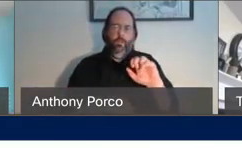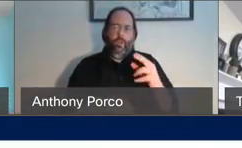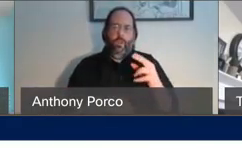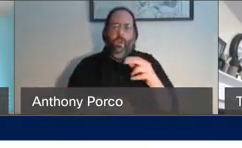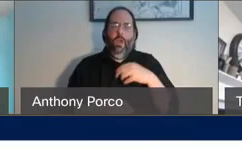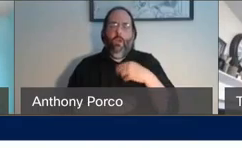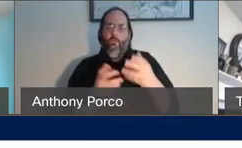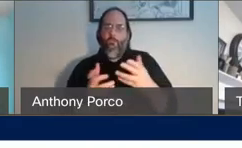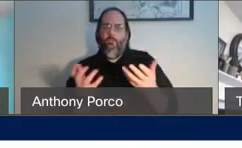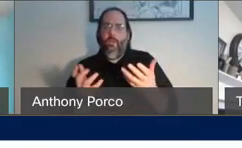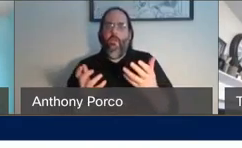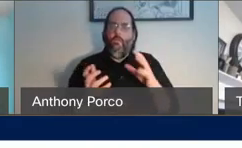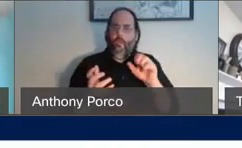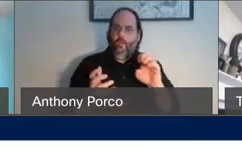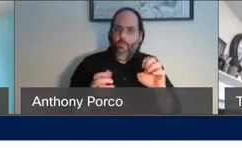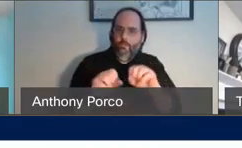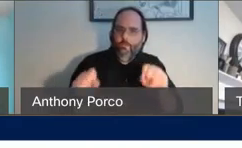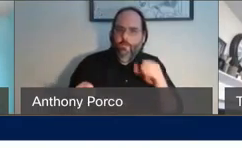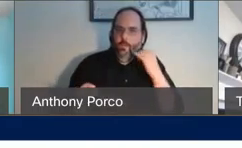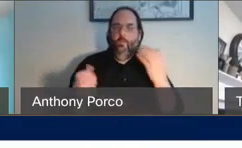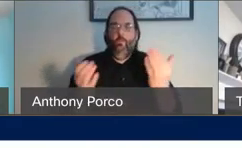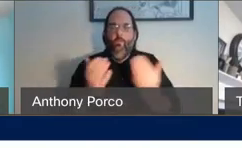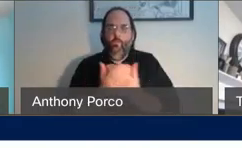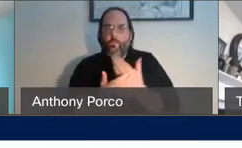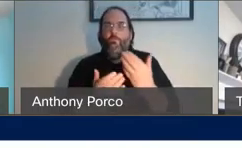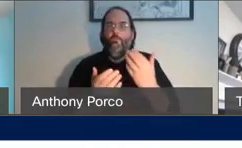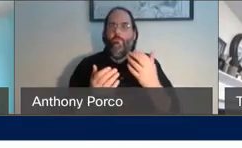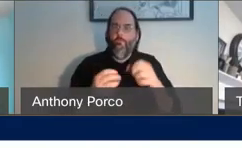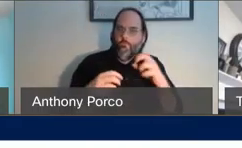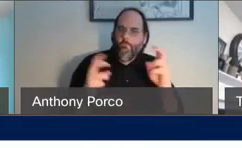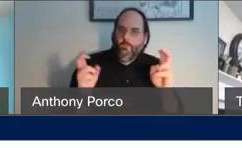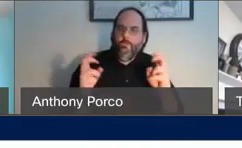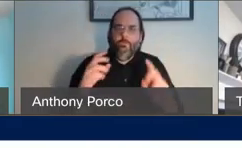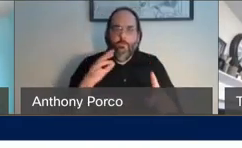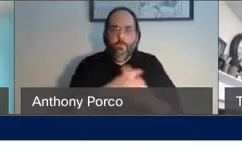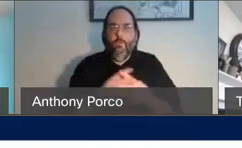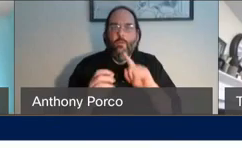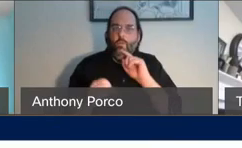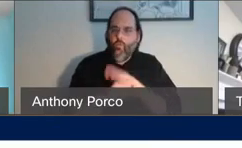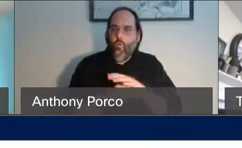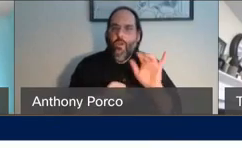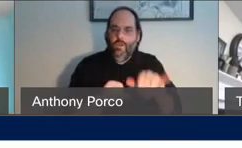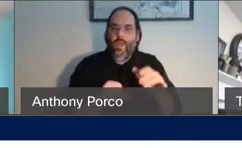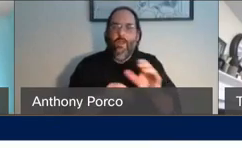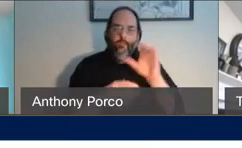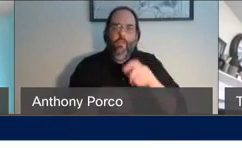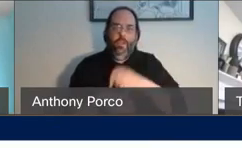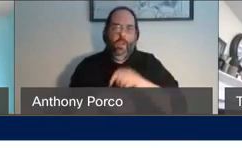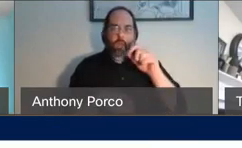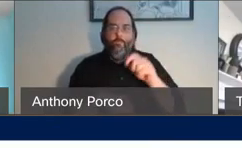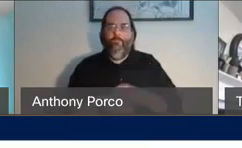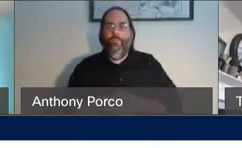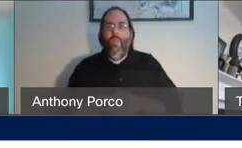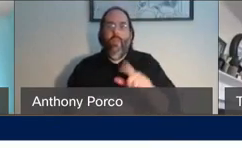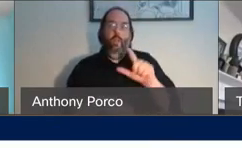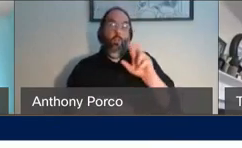DDA case management system. If any new additional functionalities are there, he'll make sure that is completed on time. And